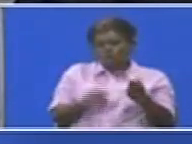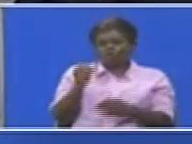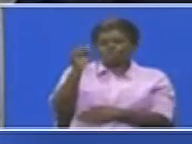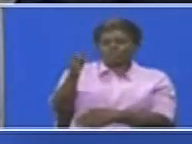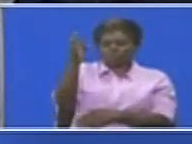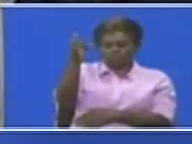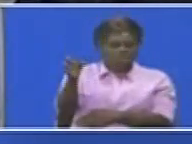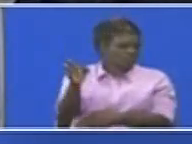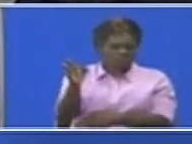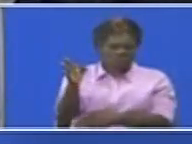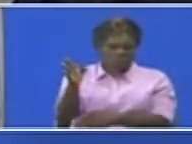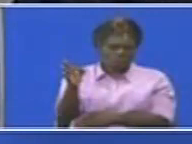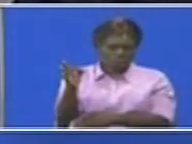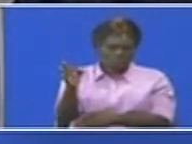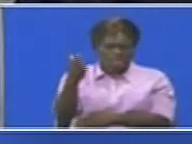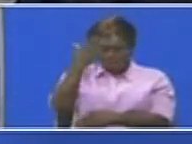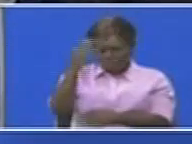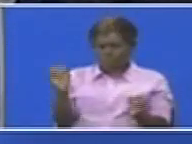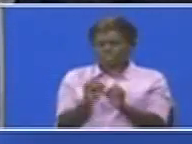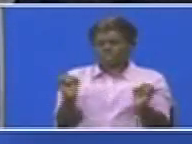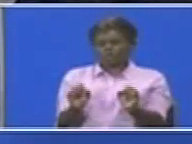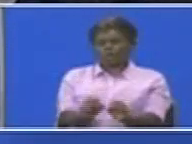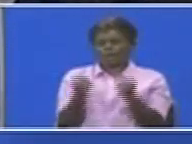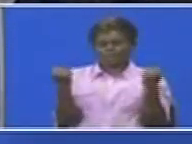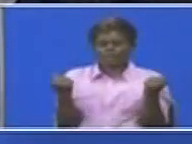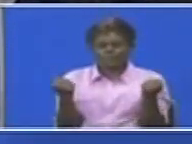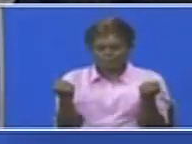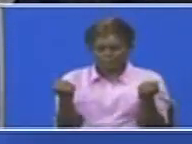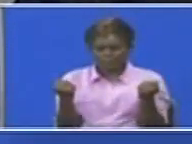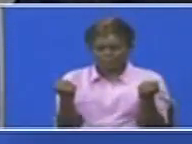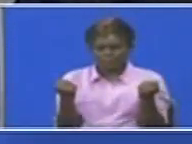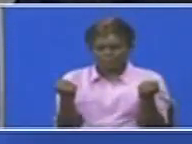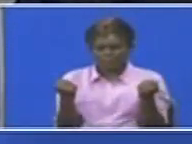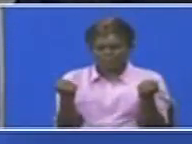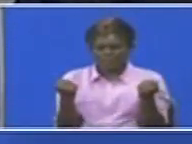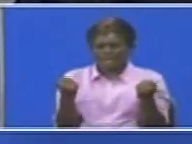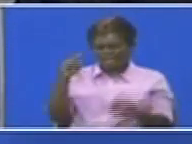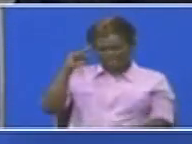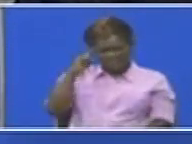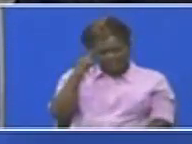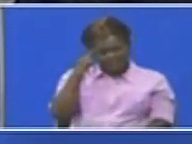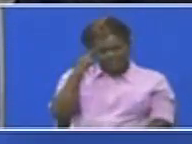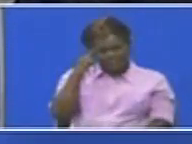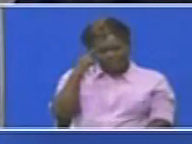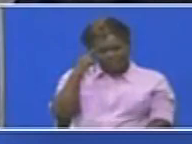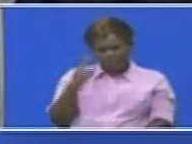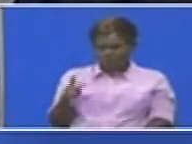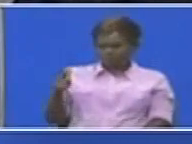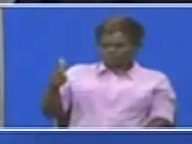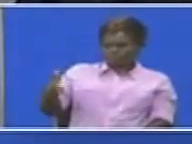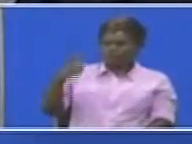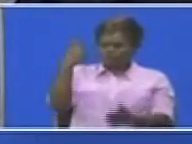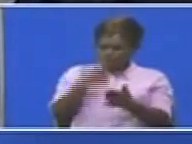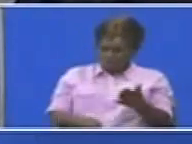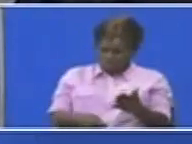been cooking over the last 3 days or so between Saudi Arabia and Iran and other Gulf countries. So I think petroleum prices could